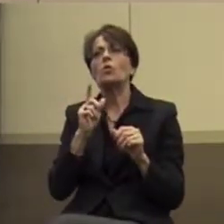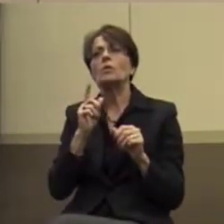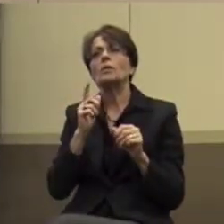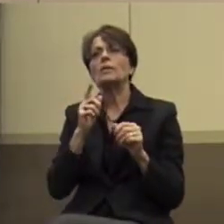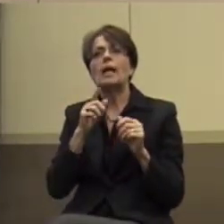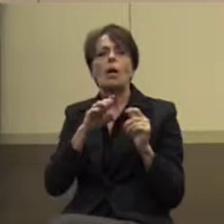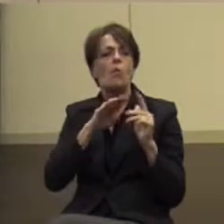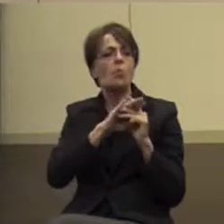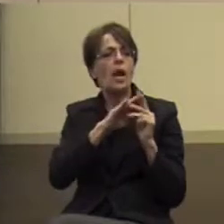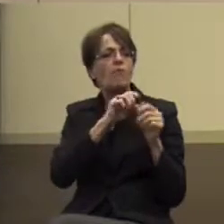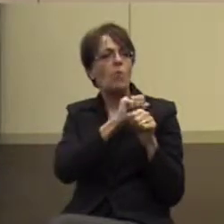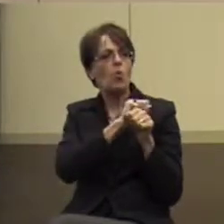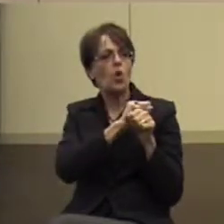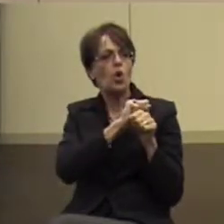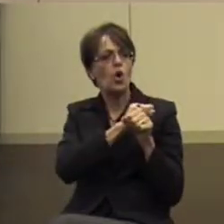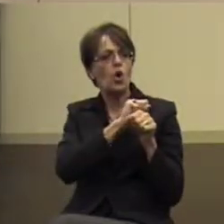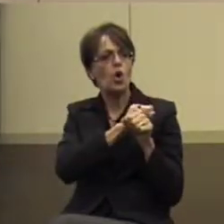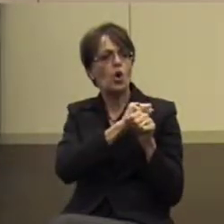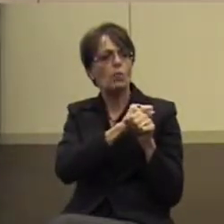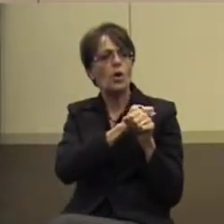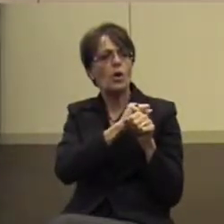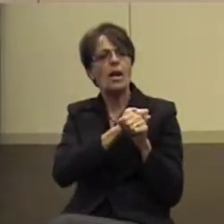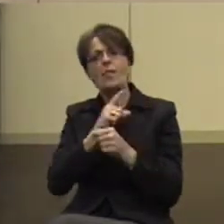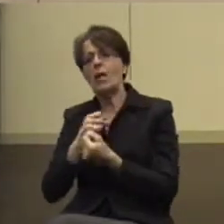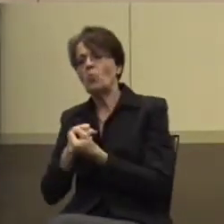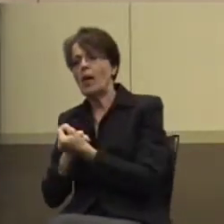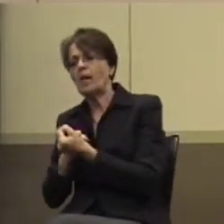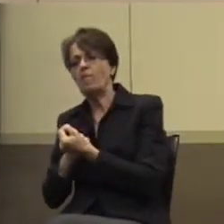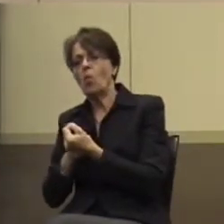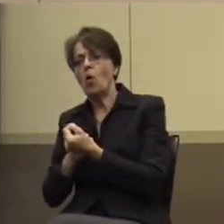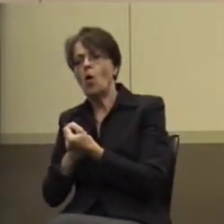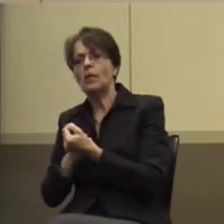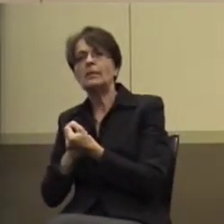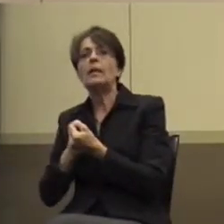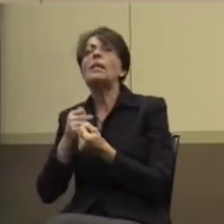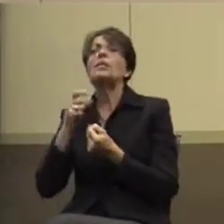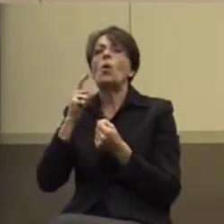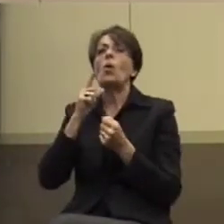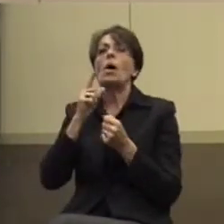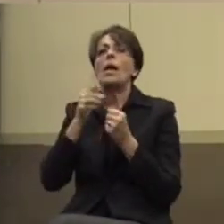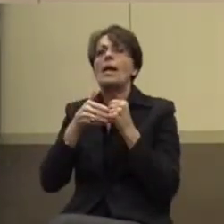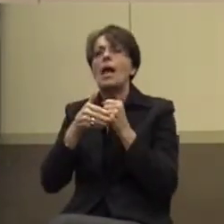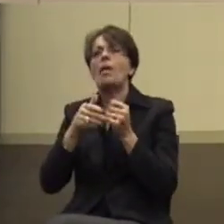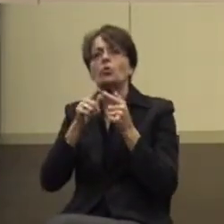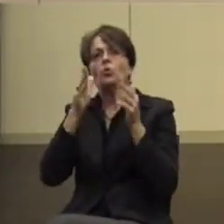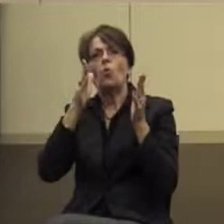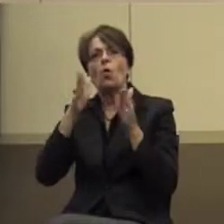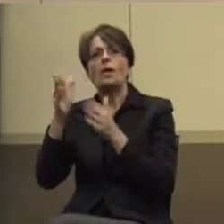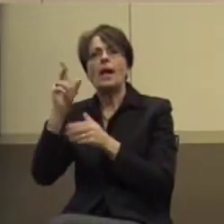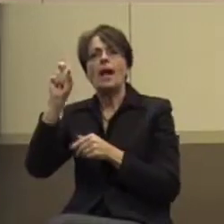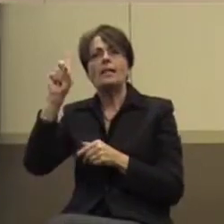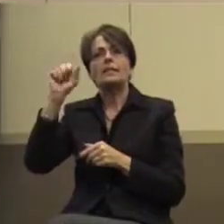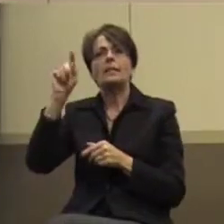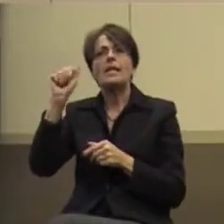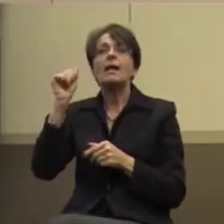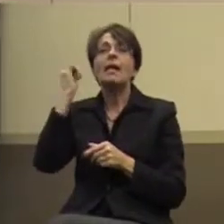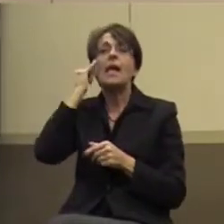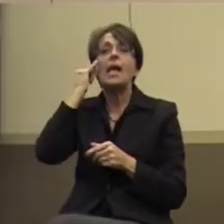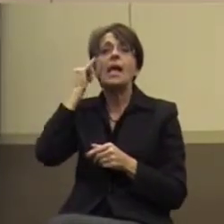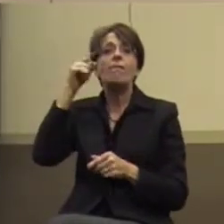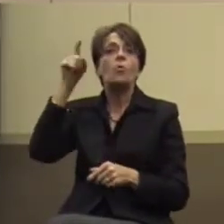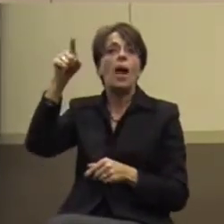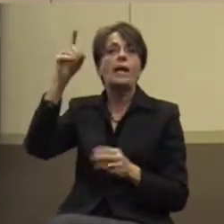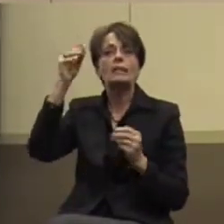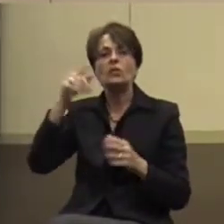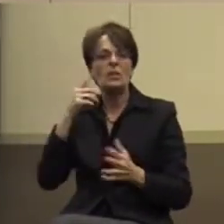from a work period and then they get a reinforcer that's meaningful for them. So it just kind of helps to organize that data where if you ask